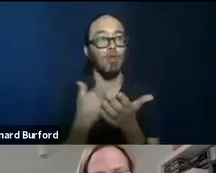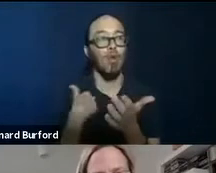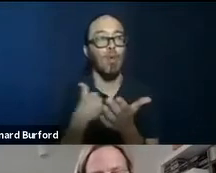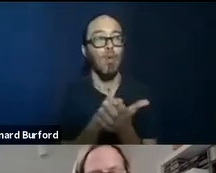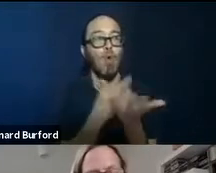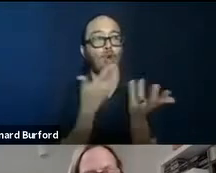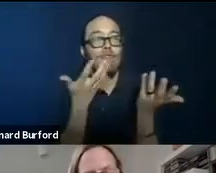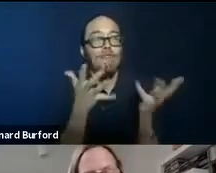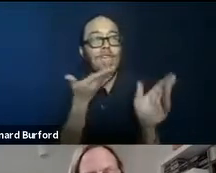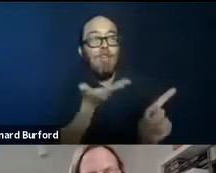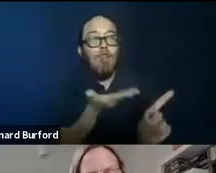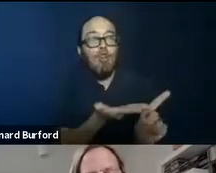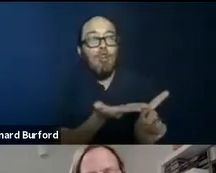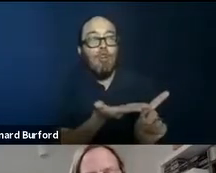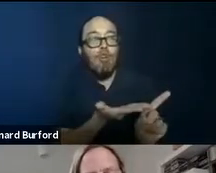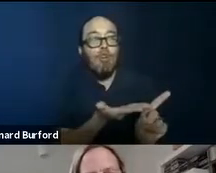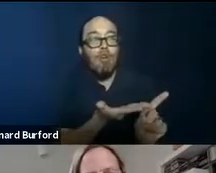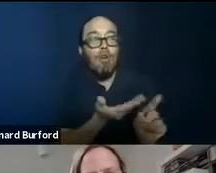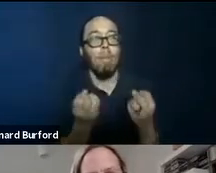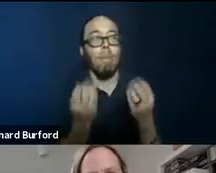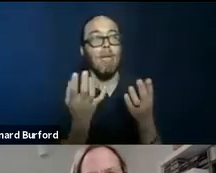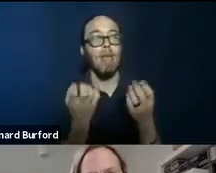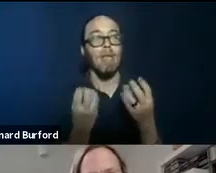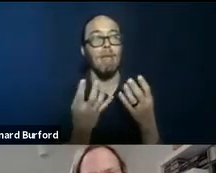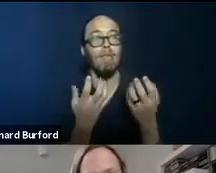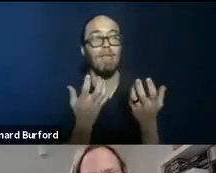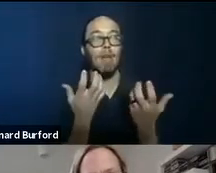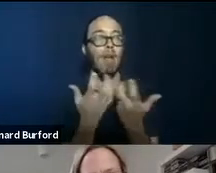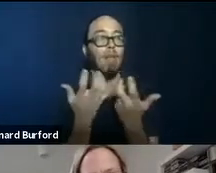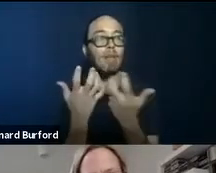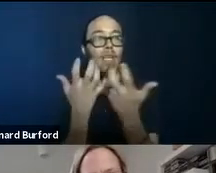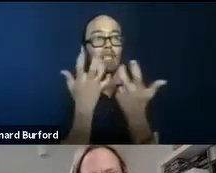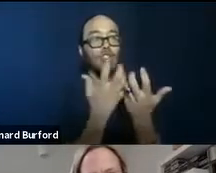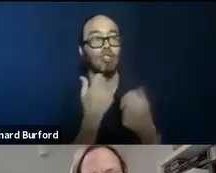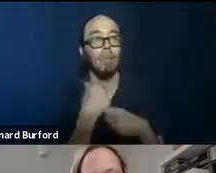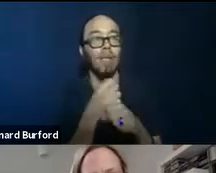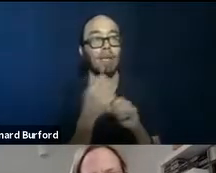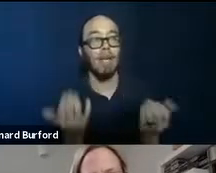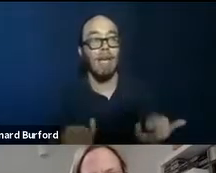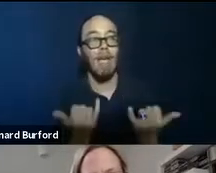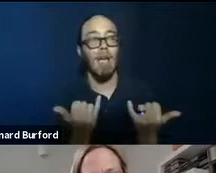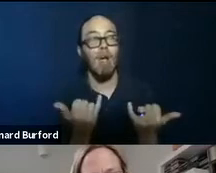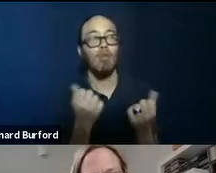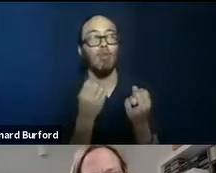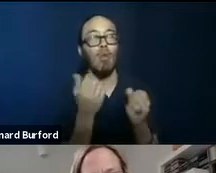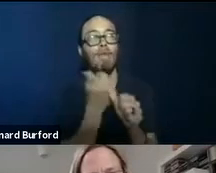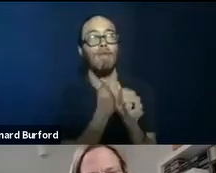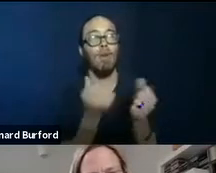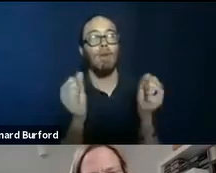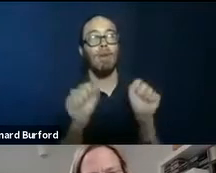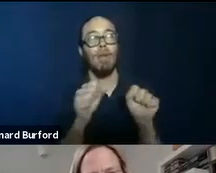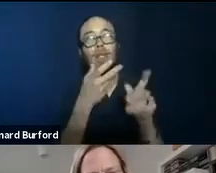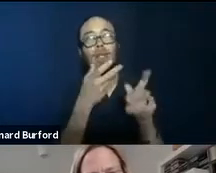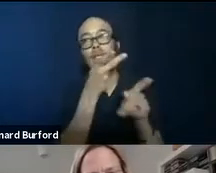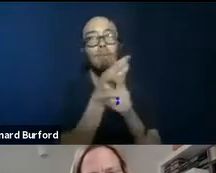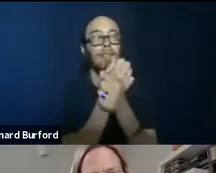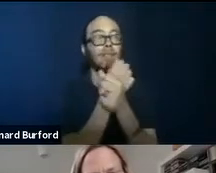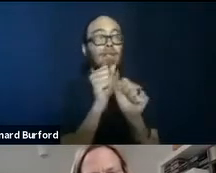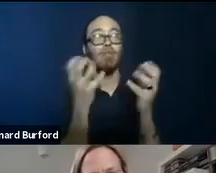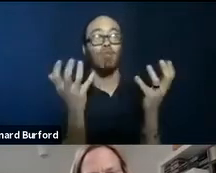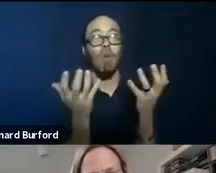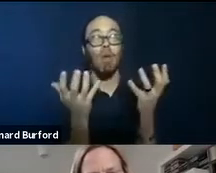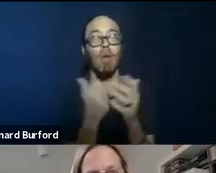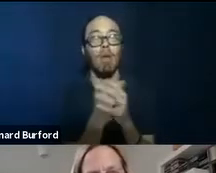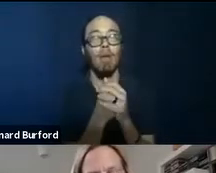there. Many of the accommodations that we are making now so that everyone can stay safe are things that